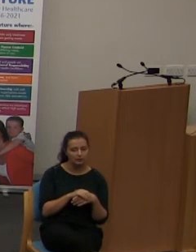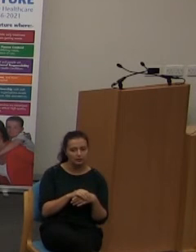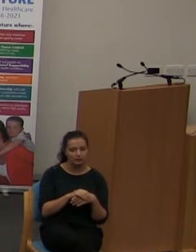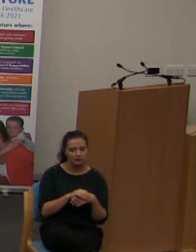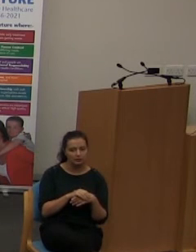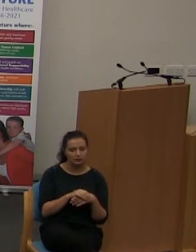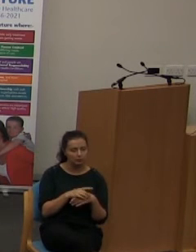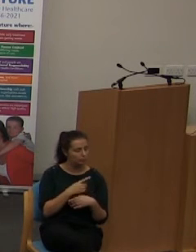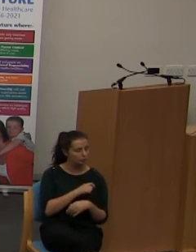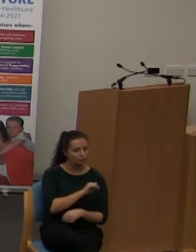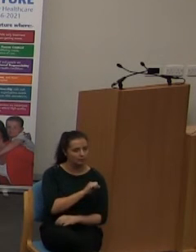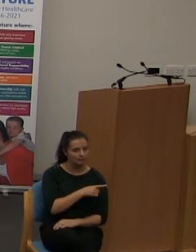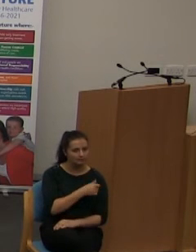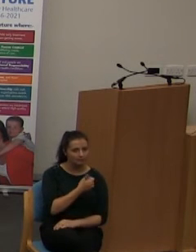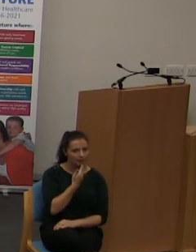you've raised.